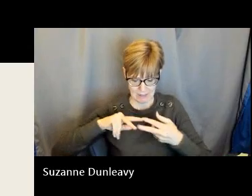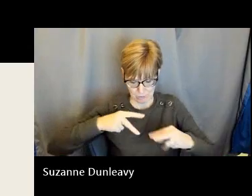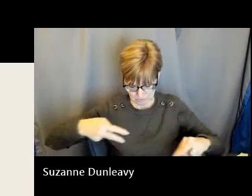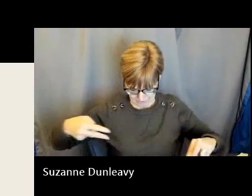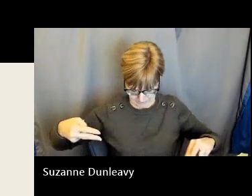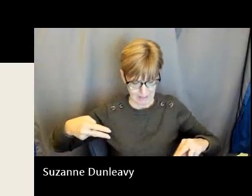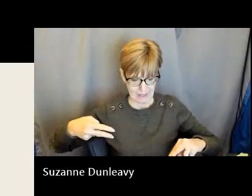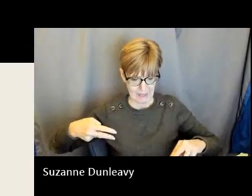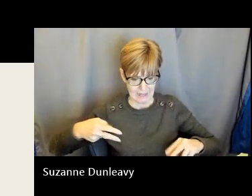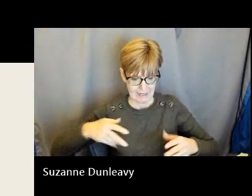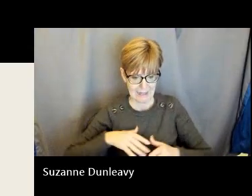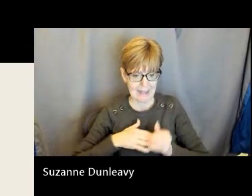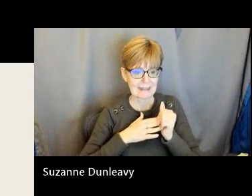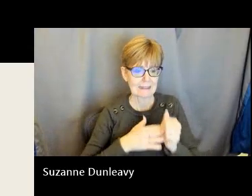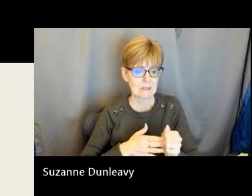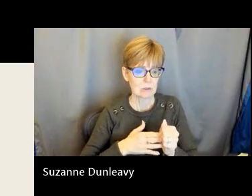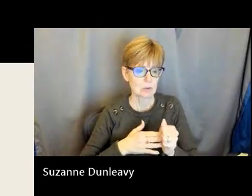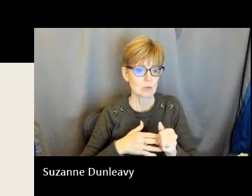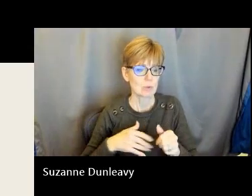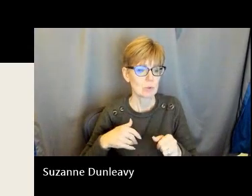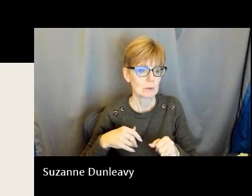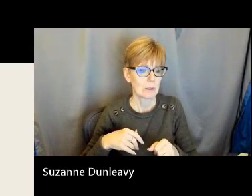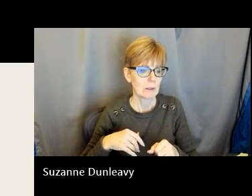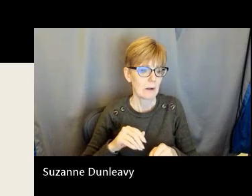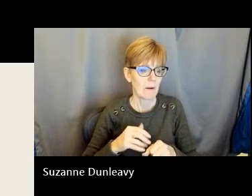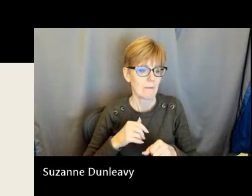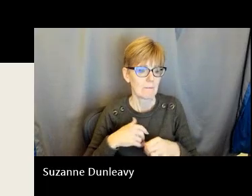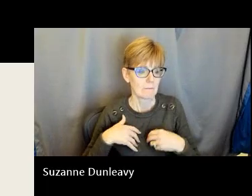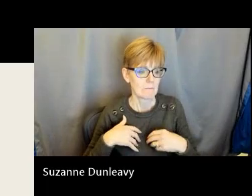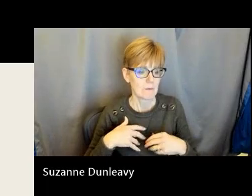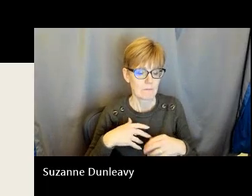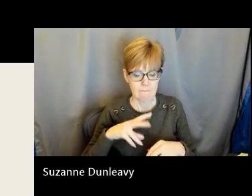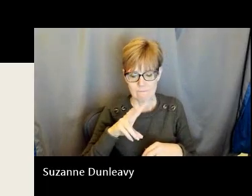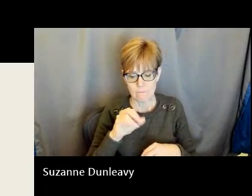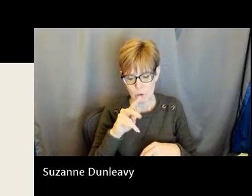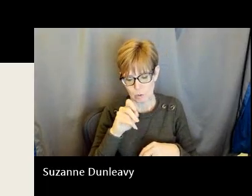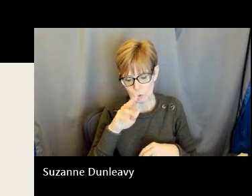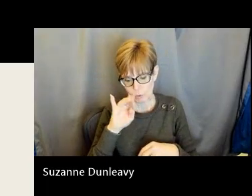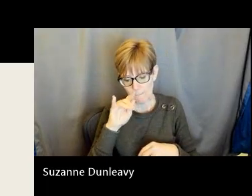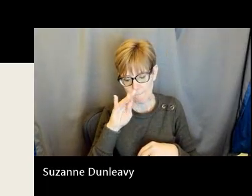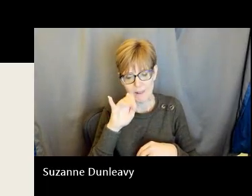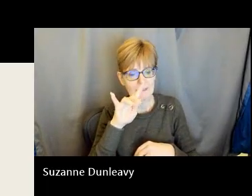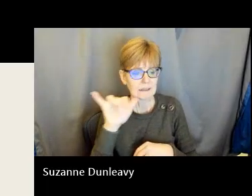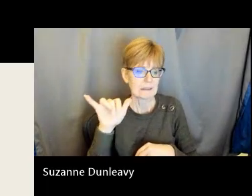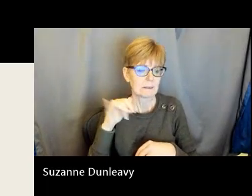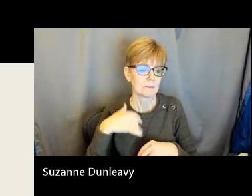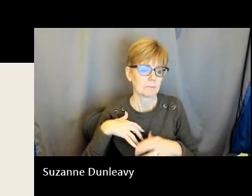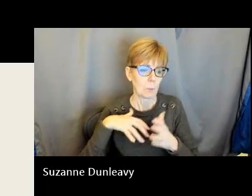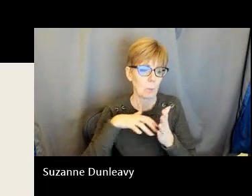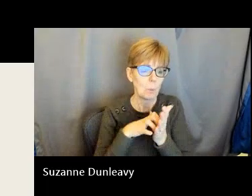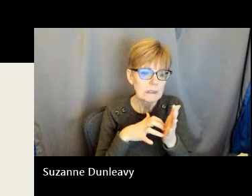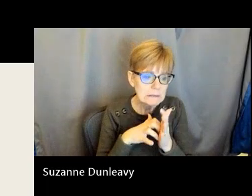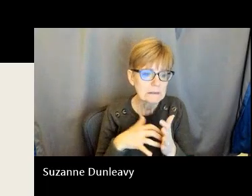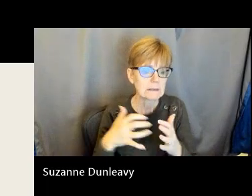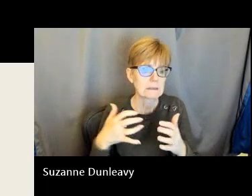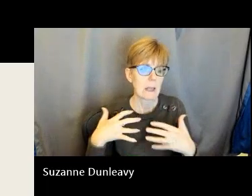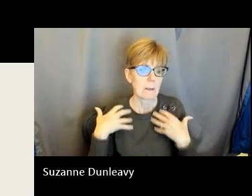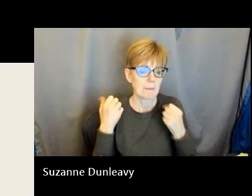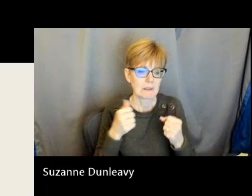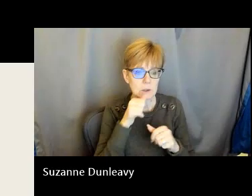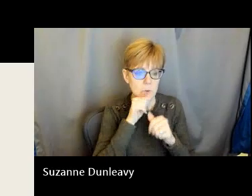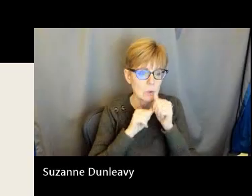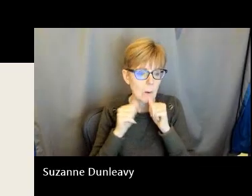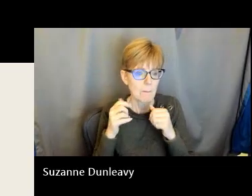vulnerability, can impair a person's ability to cope effectively with current stressors when they arise. And we can